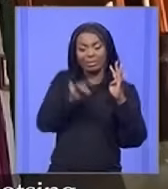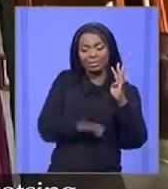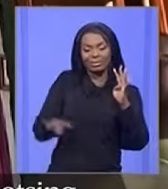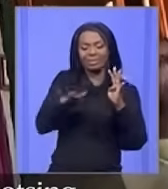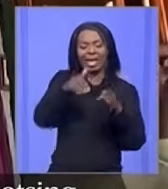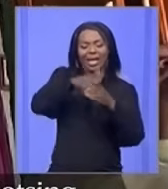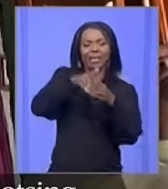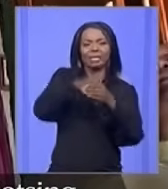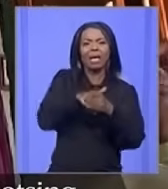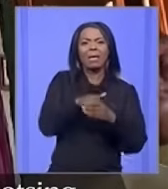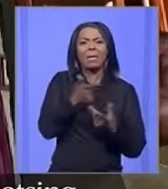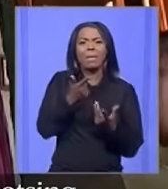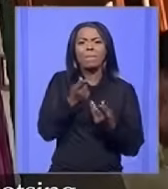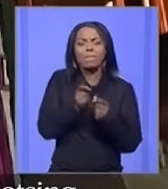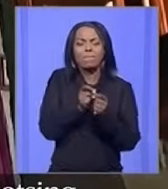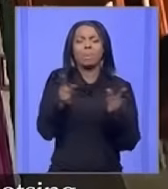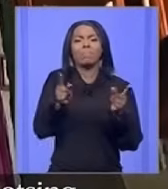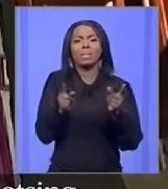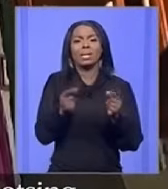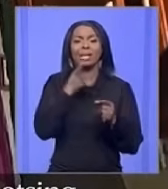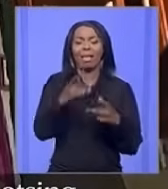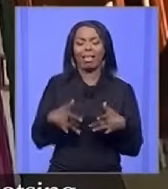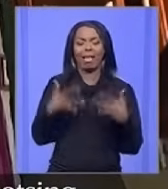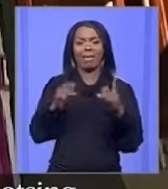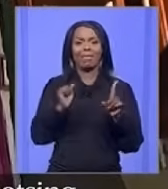60 o re seemo se se ama lephelo la gagwe.